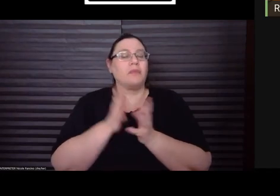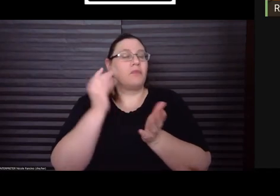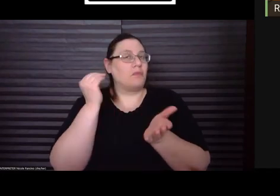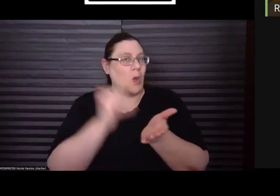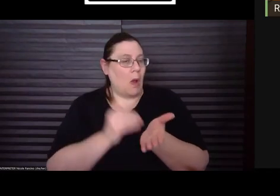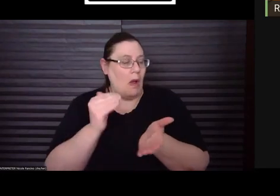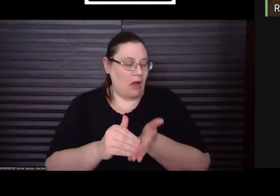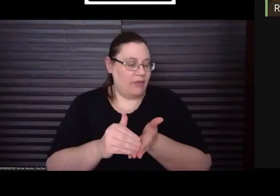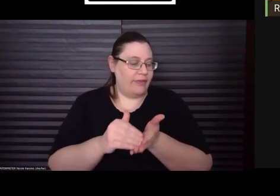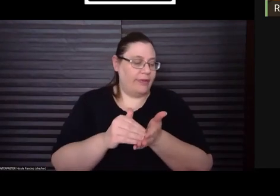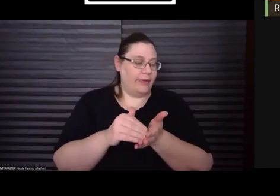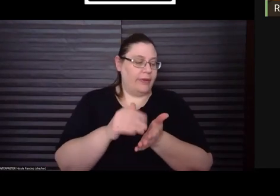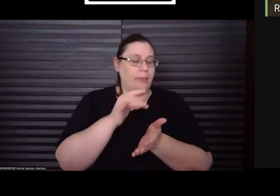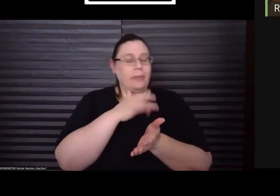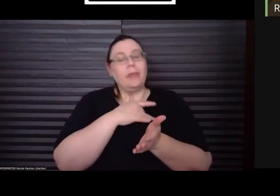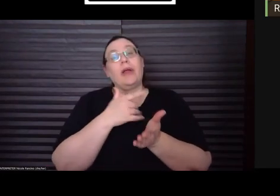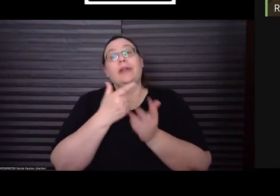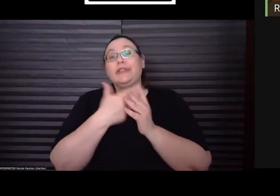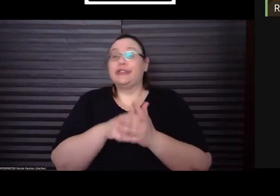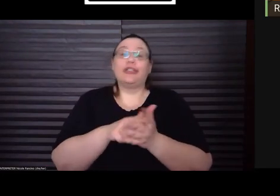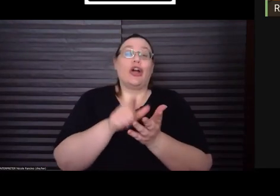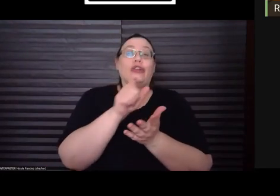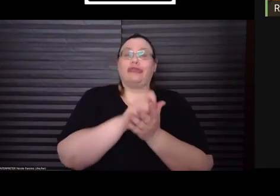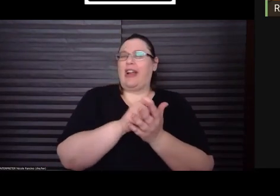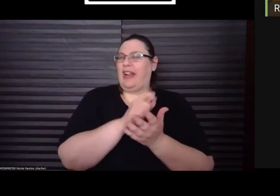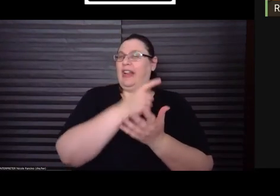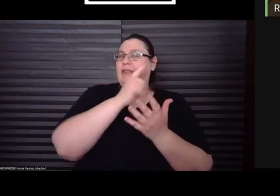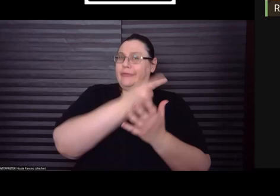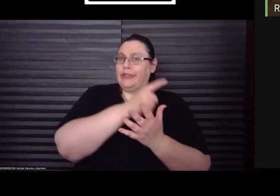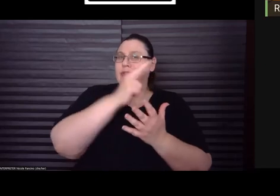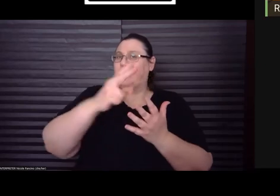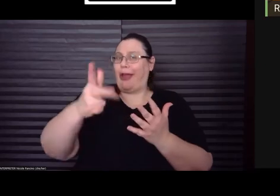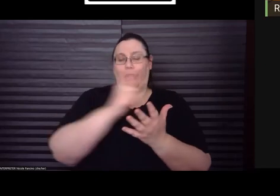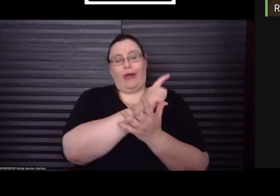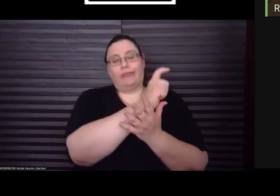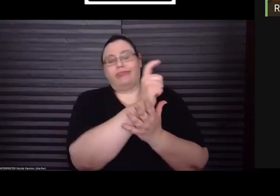Very often I will write, or at least I'll start writing chronologically.